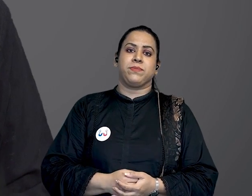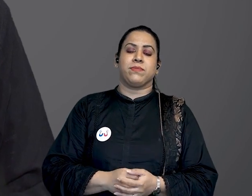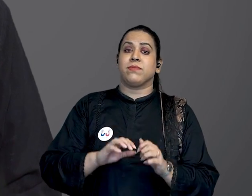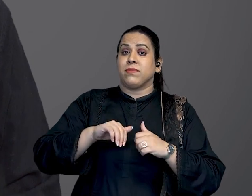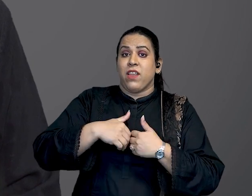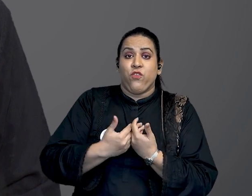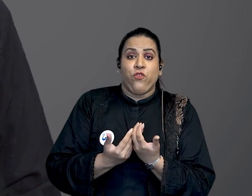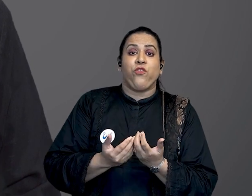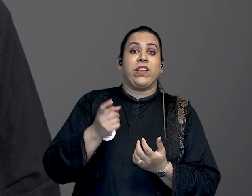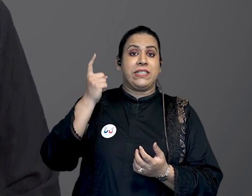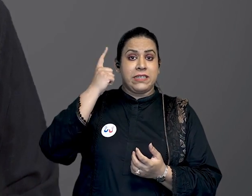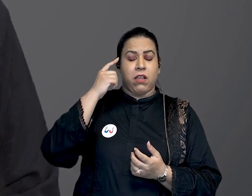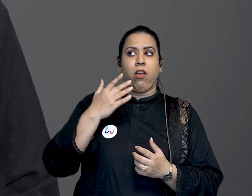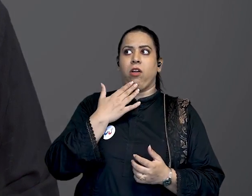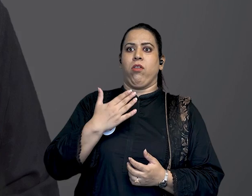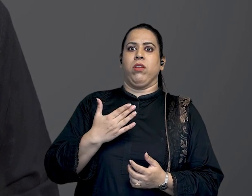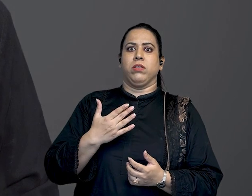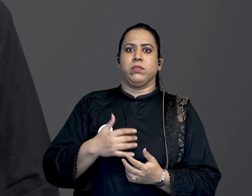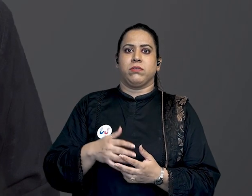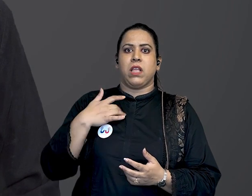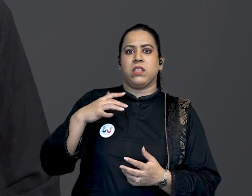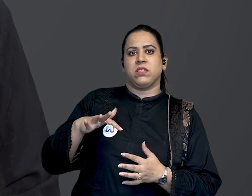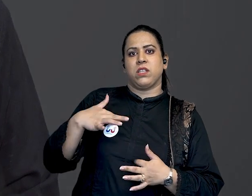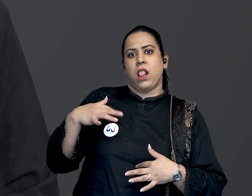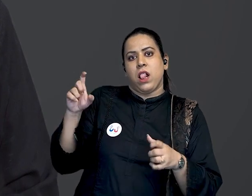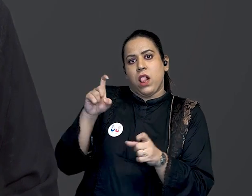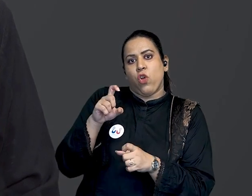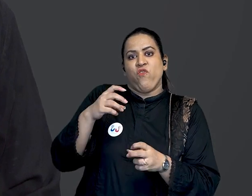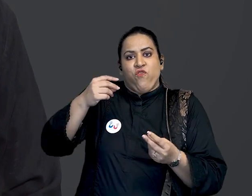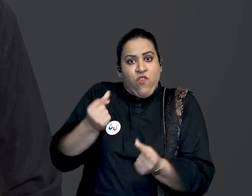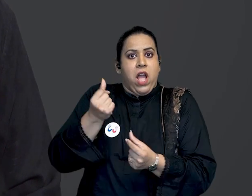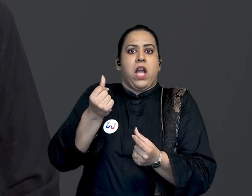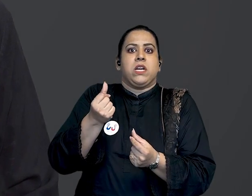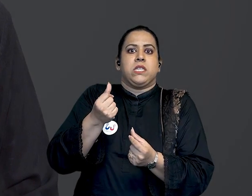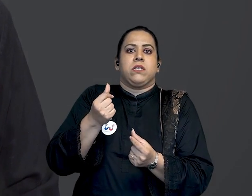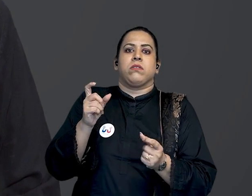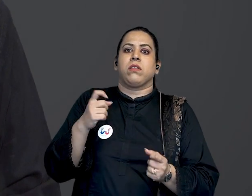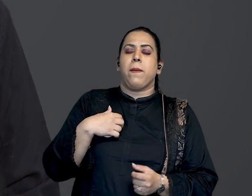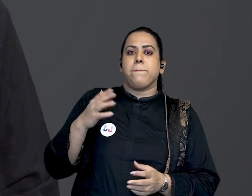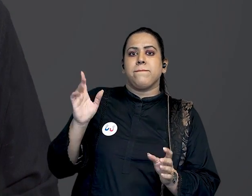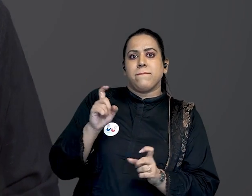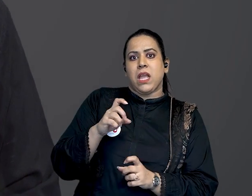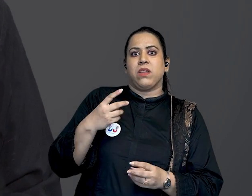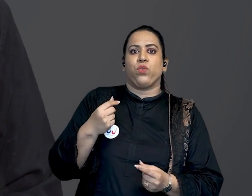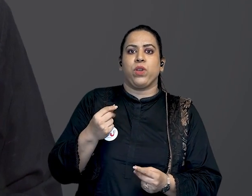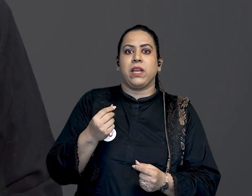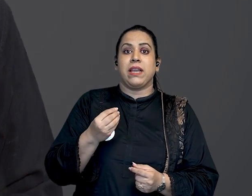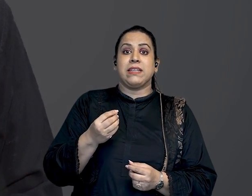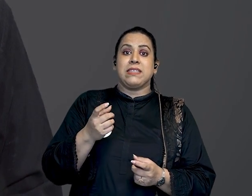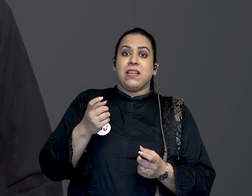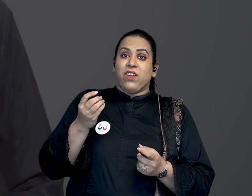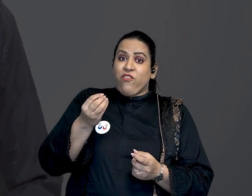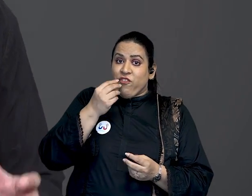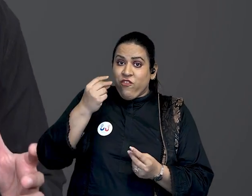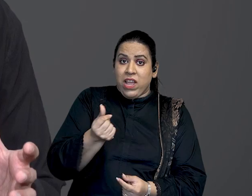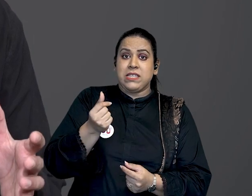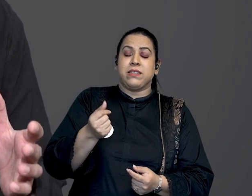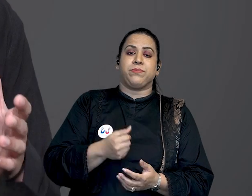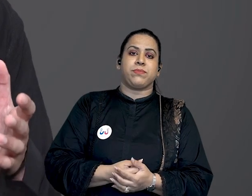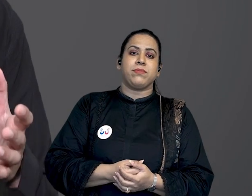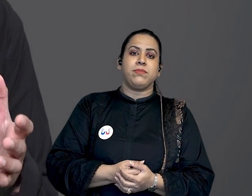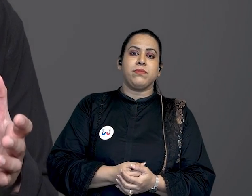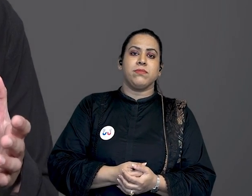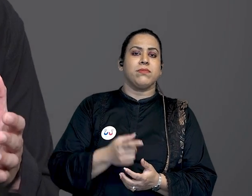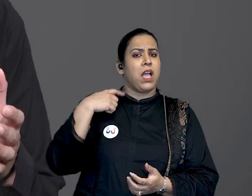them, and they're constantly restricting themselves to eating this, from eating that, and doing this and doing that. And every person